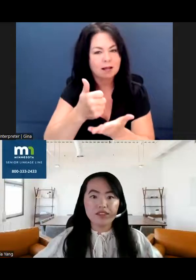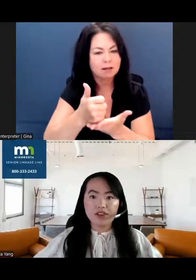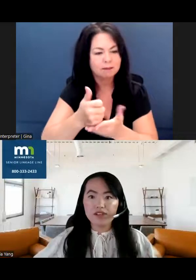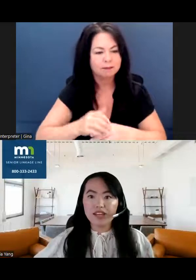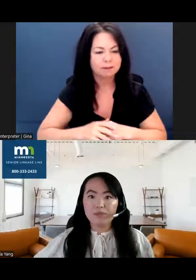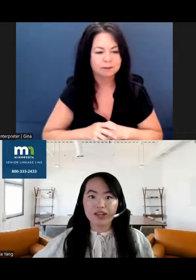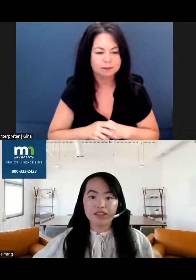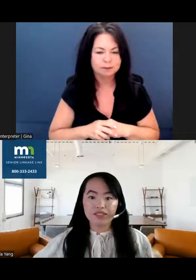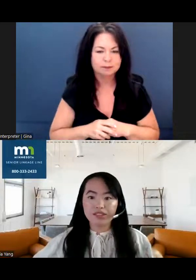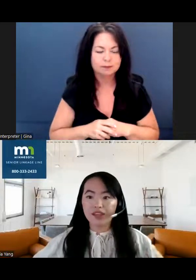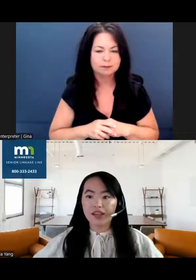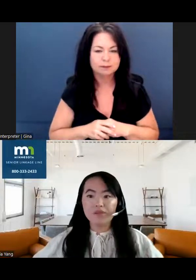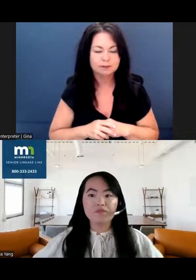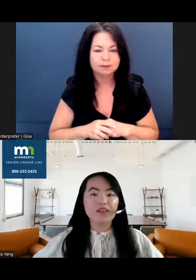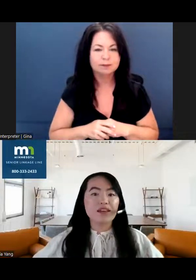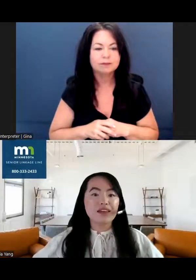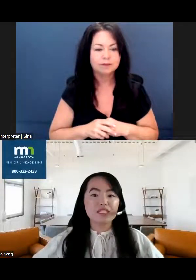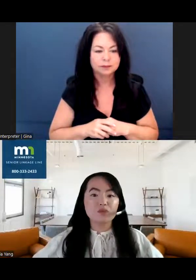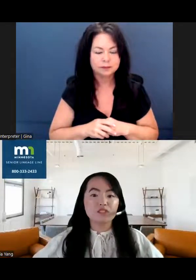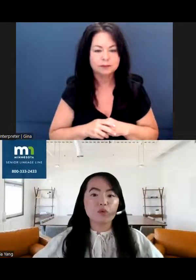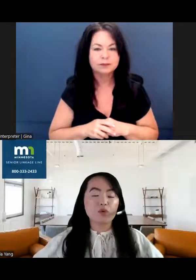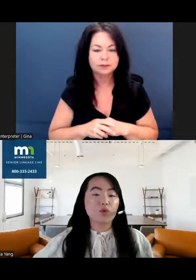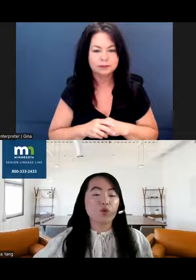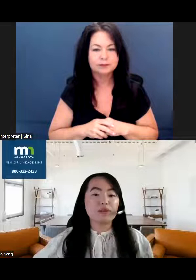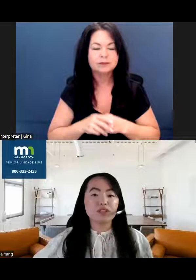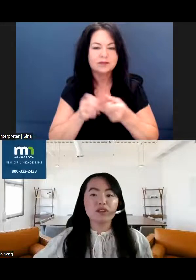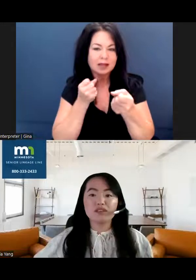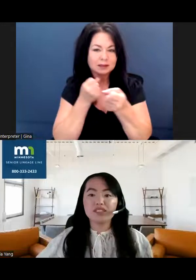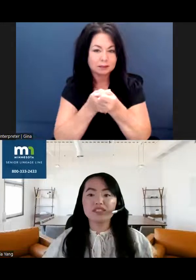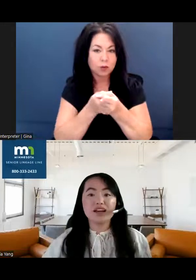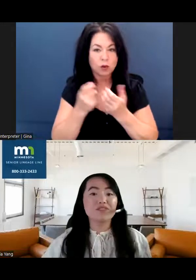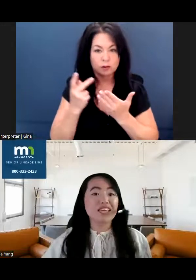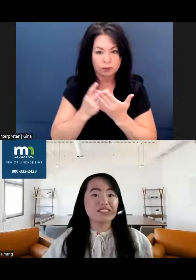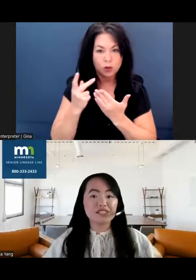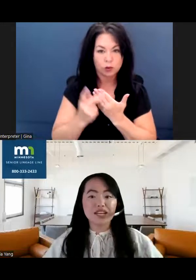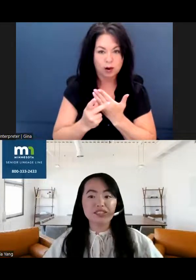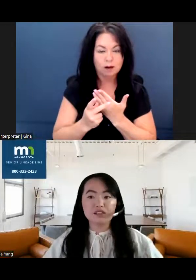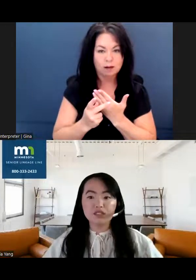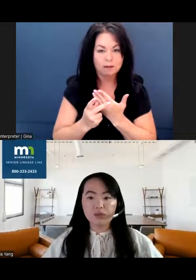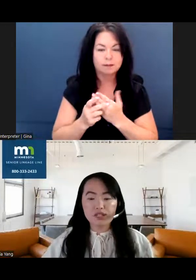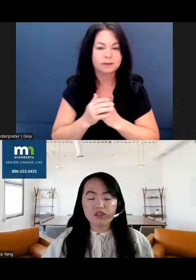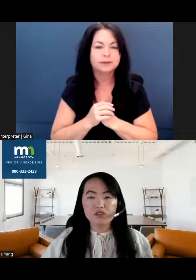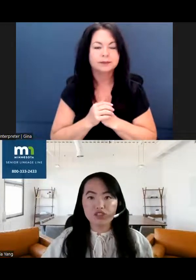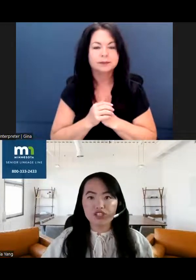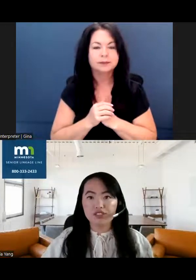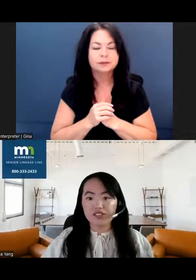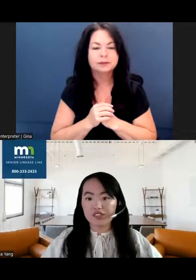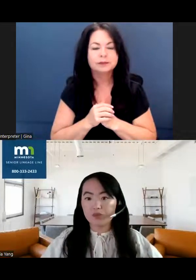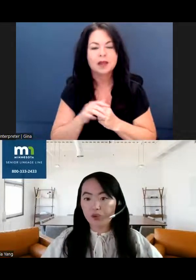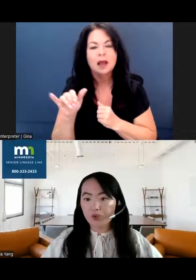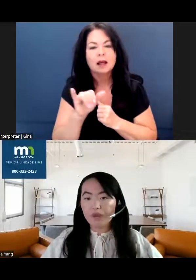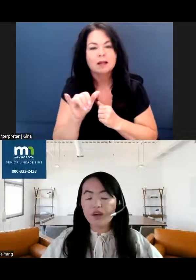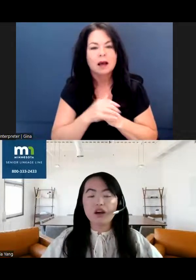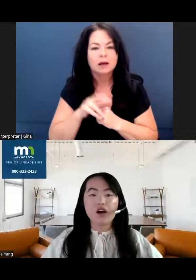And then the final topic on this slide here is with support programs. So this is things such as Supplemental Nutrition